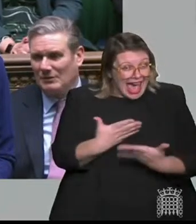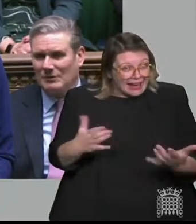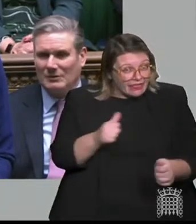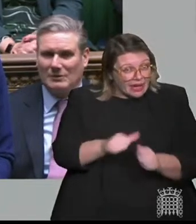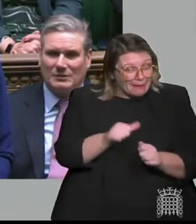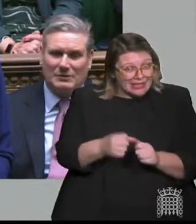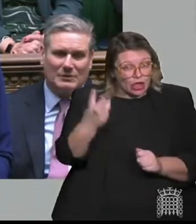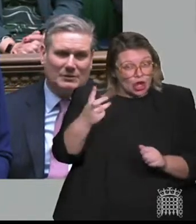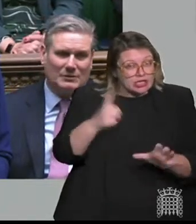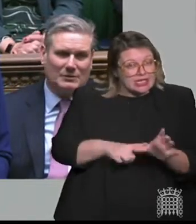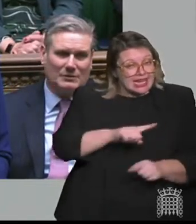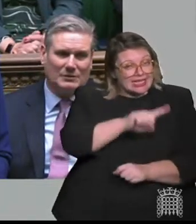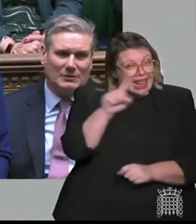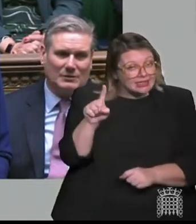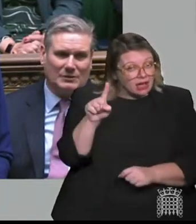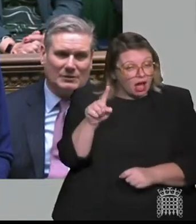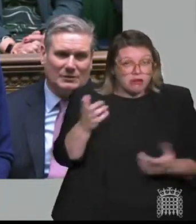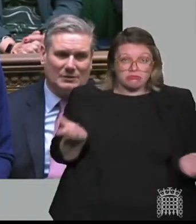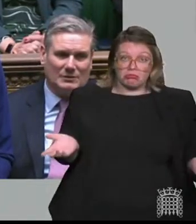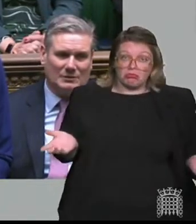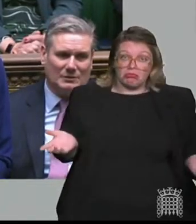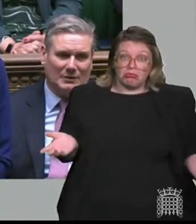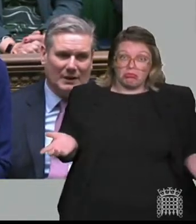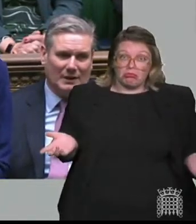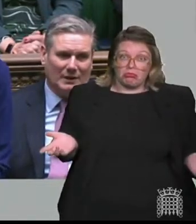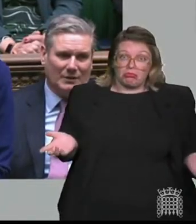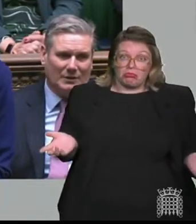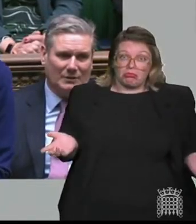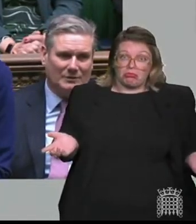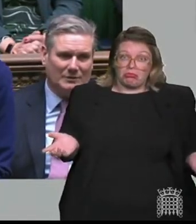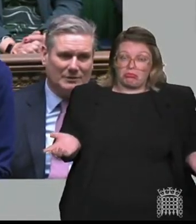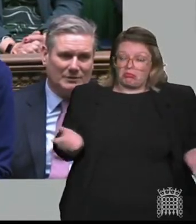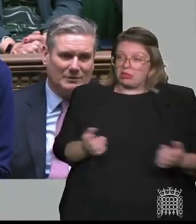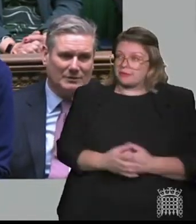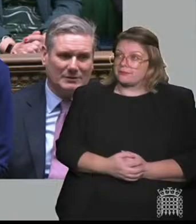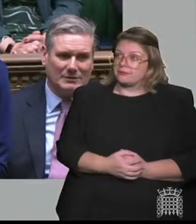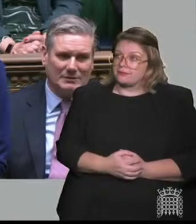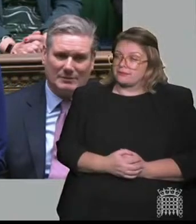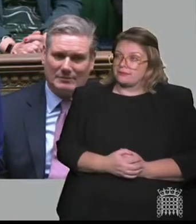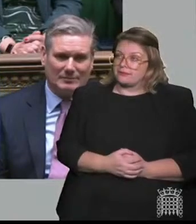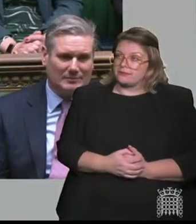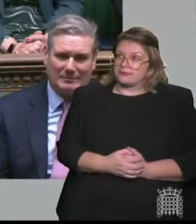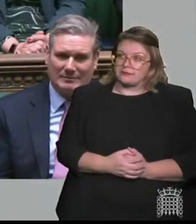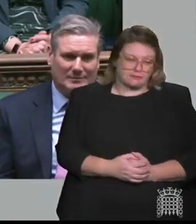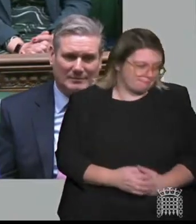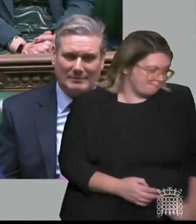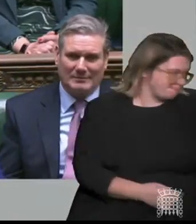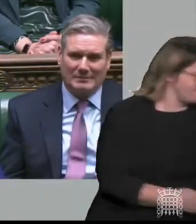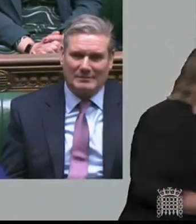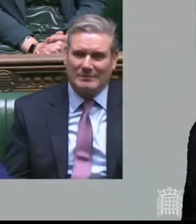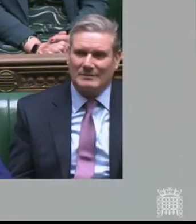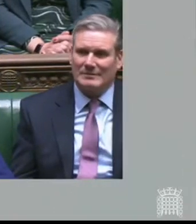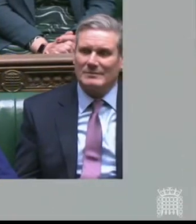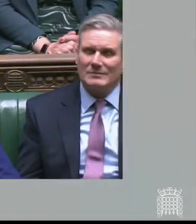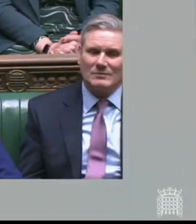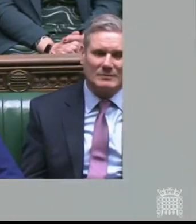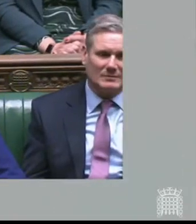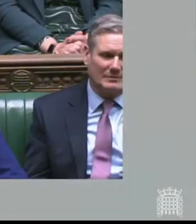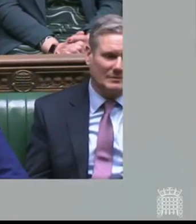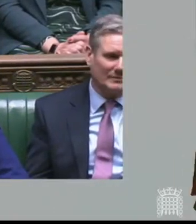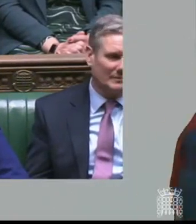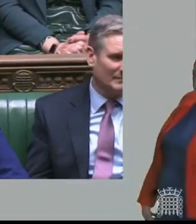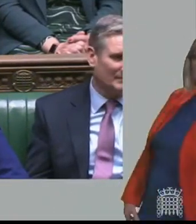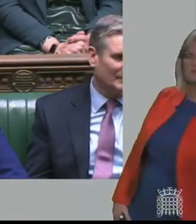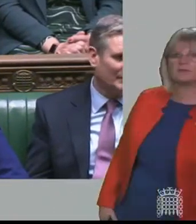work better today than when the Conservatives came into office 13 years ago? We all know that